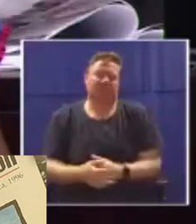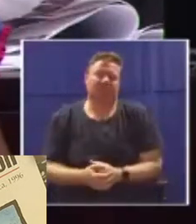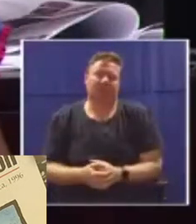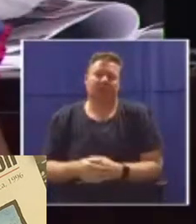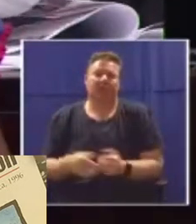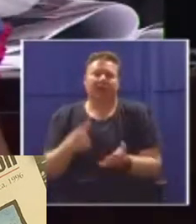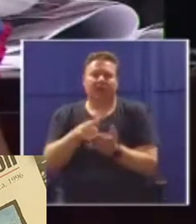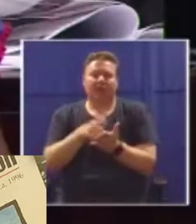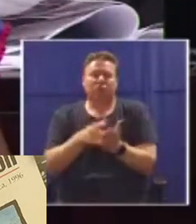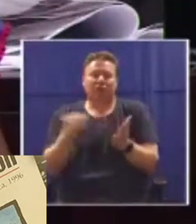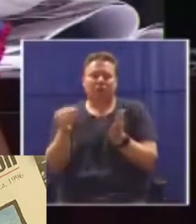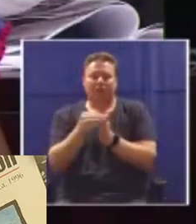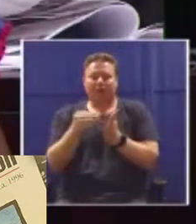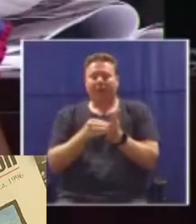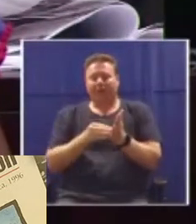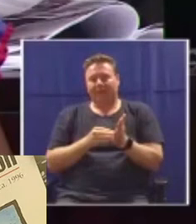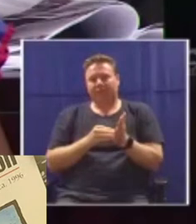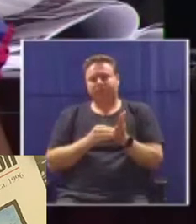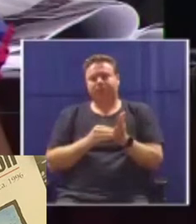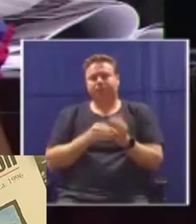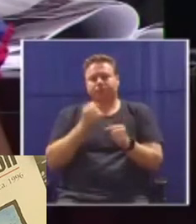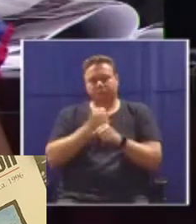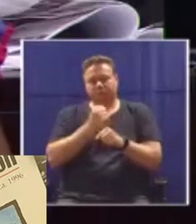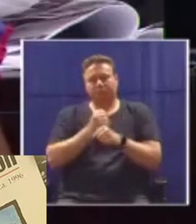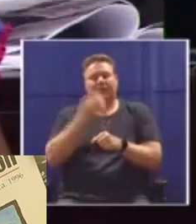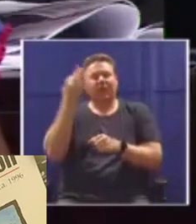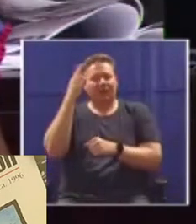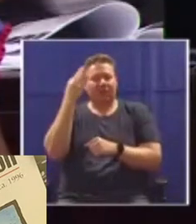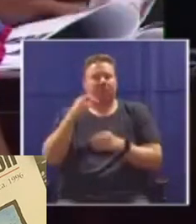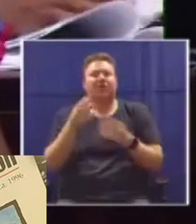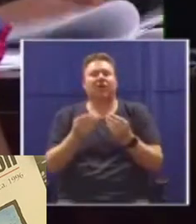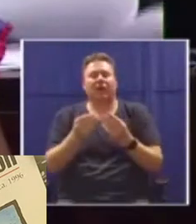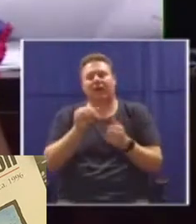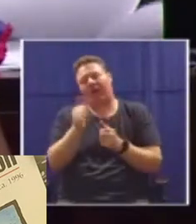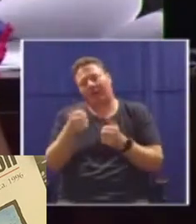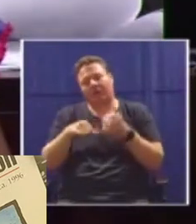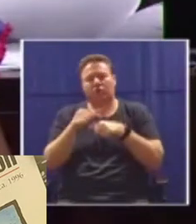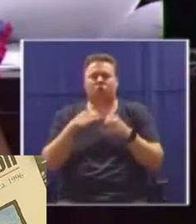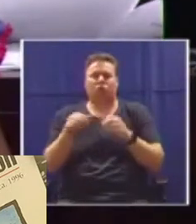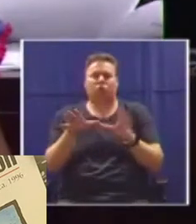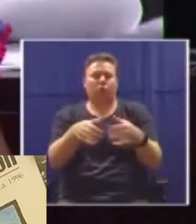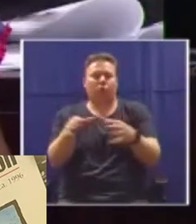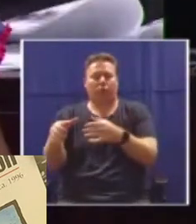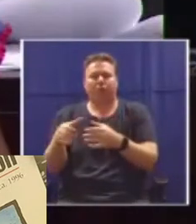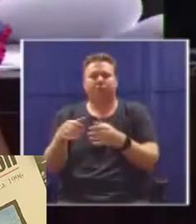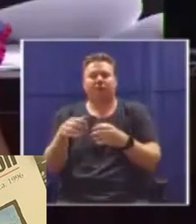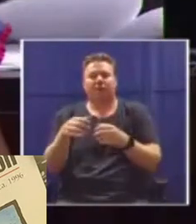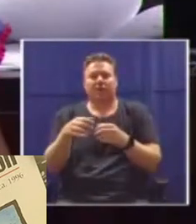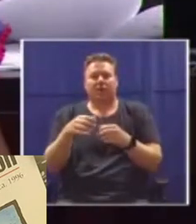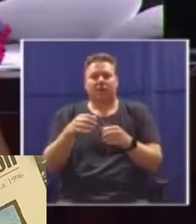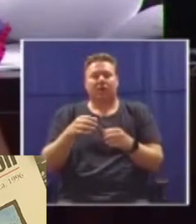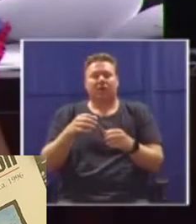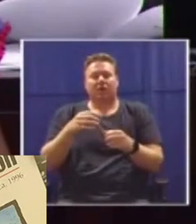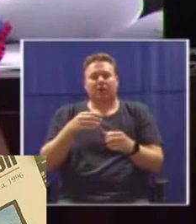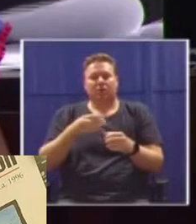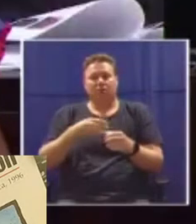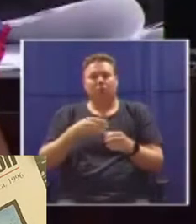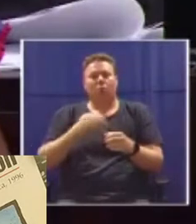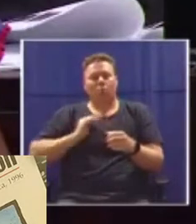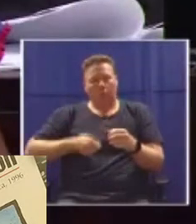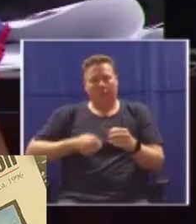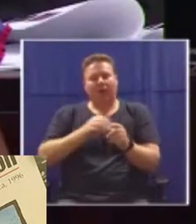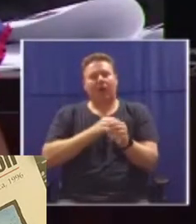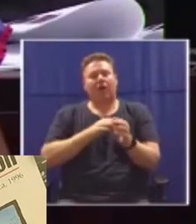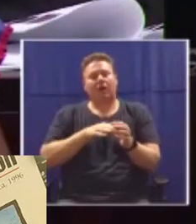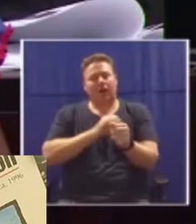pass legislation that oblige the state and other social institutions to gender women empowerment.